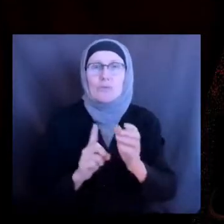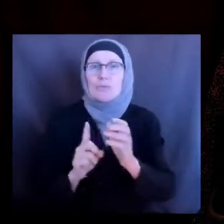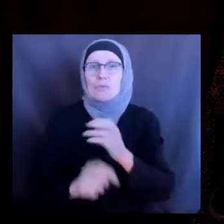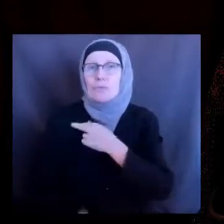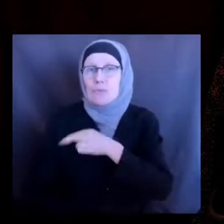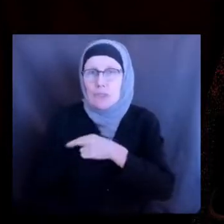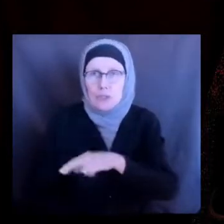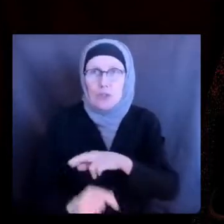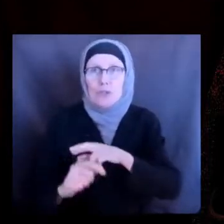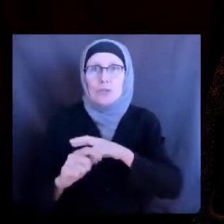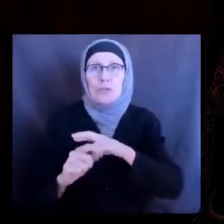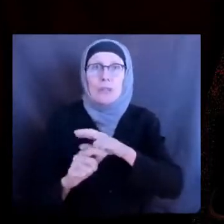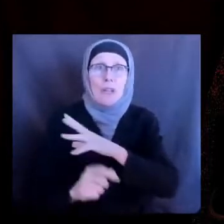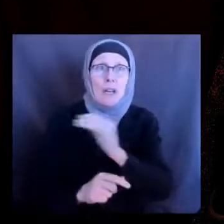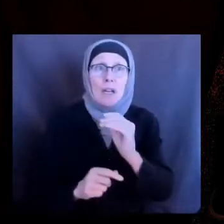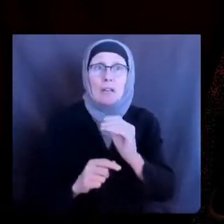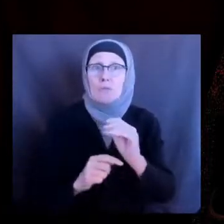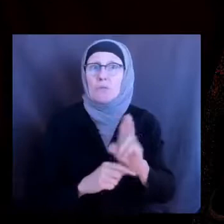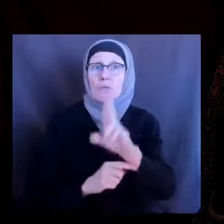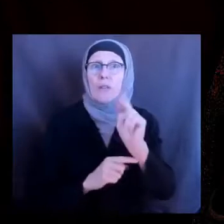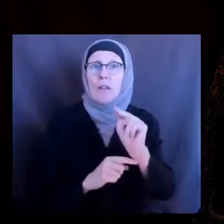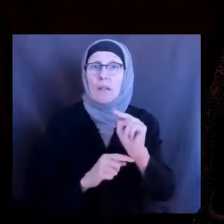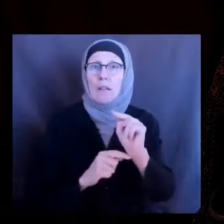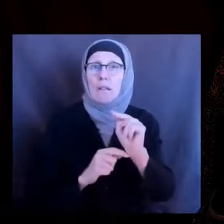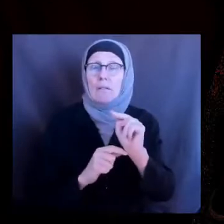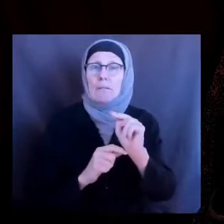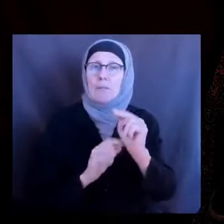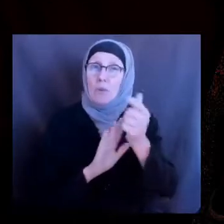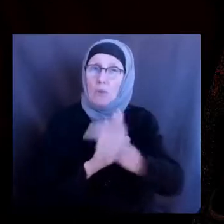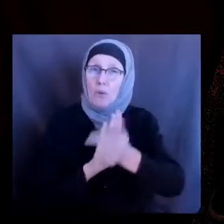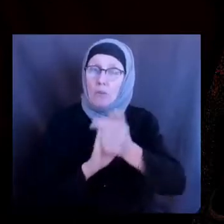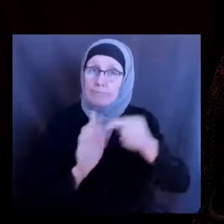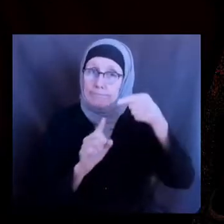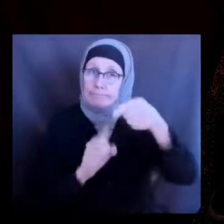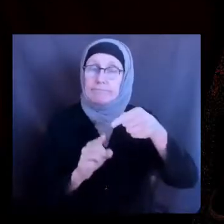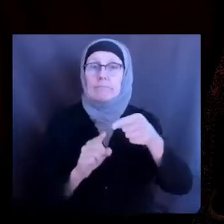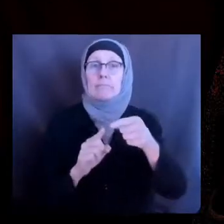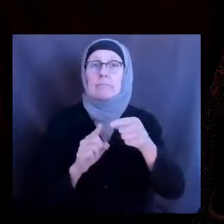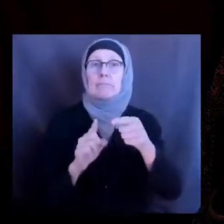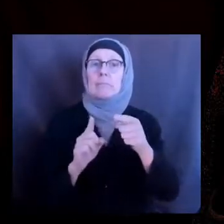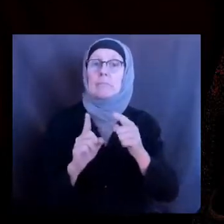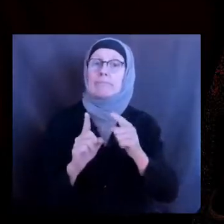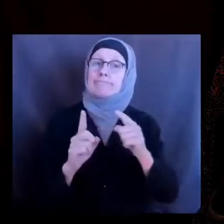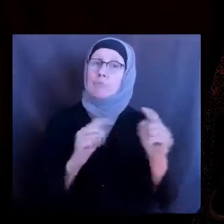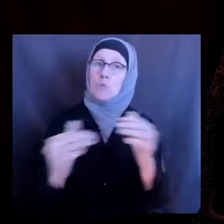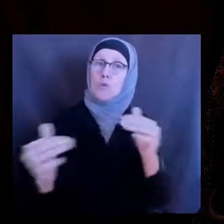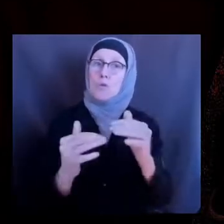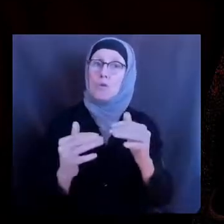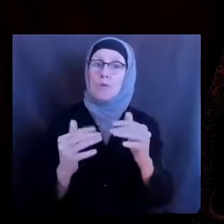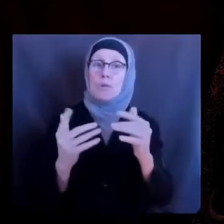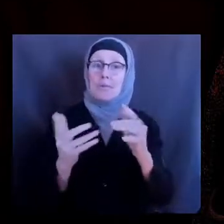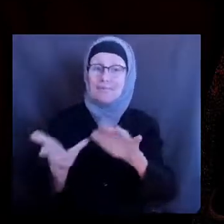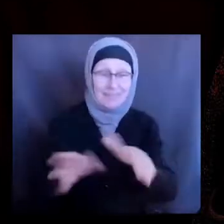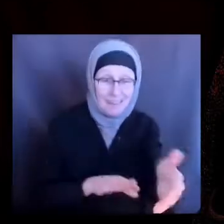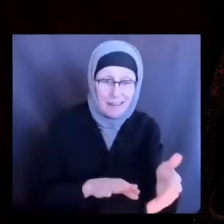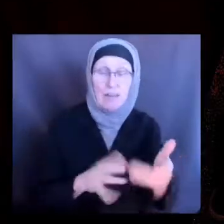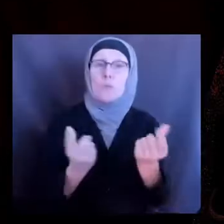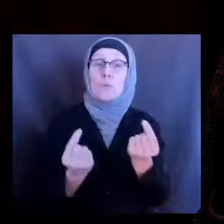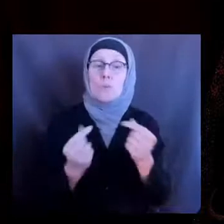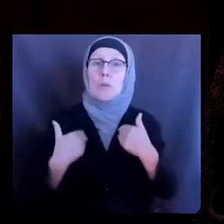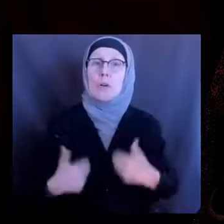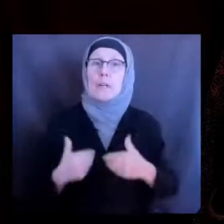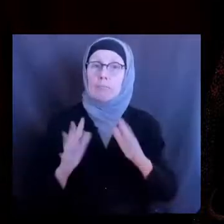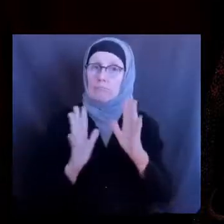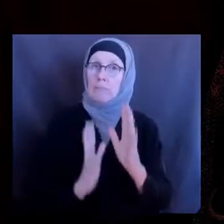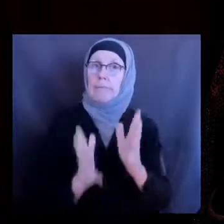They have to respect them and send it back to their homes in that way. But we see these people who